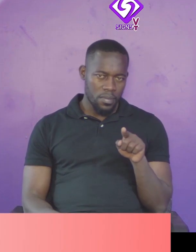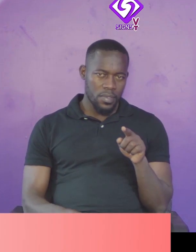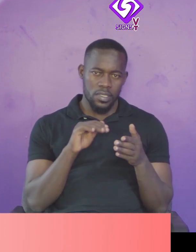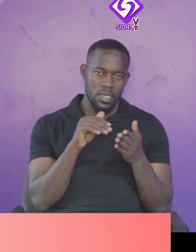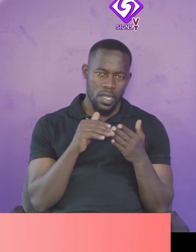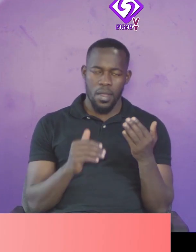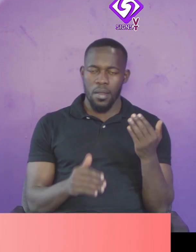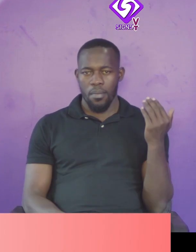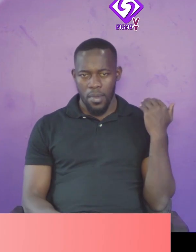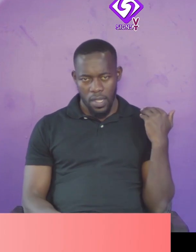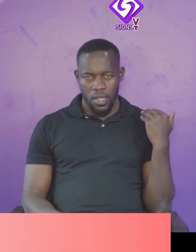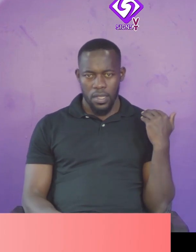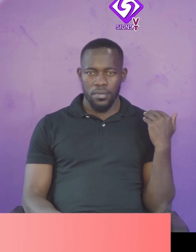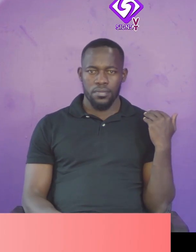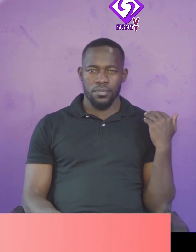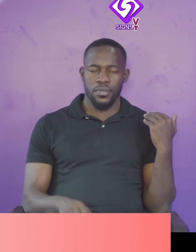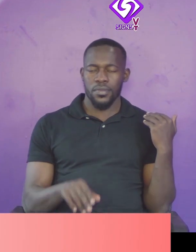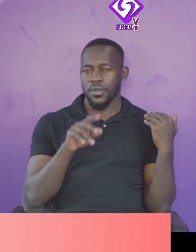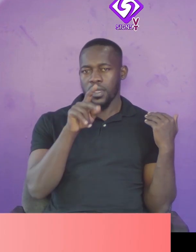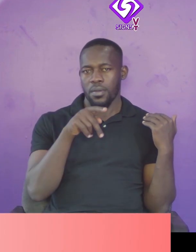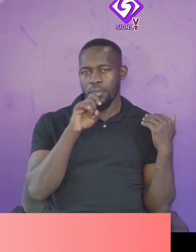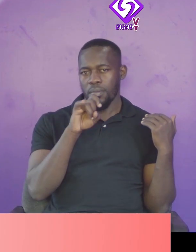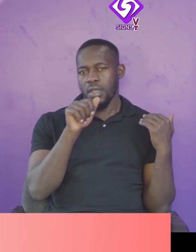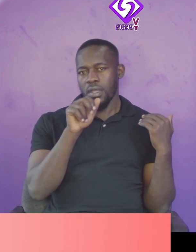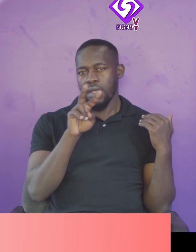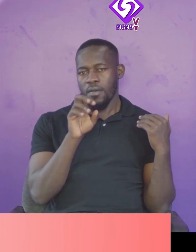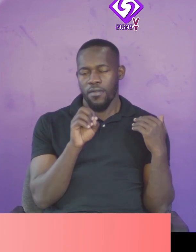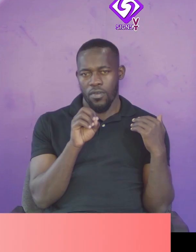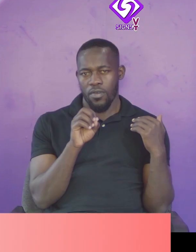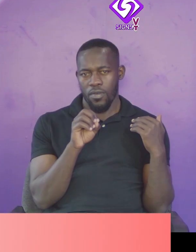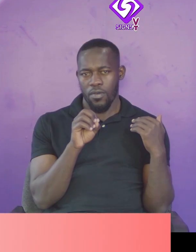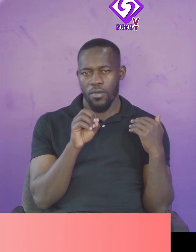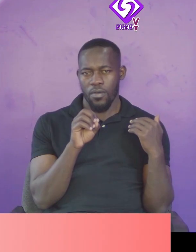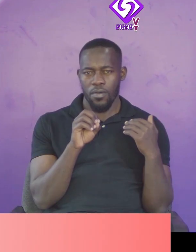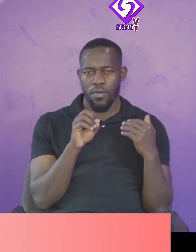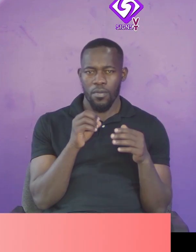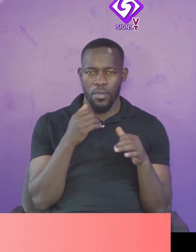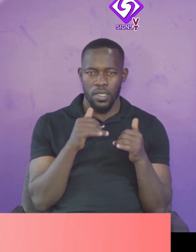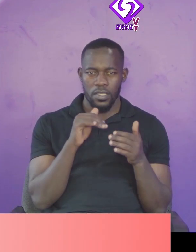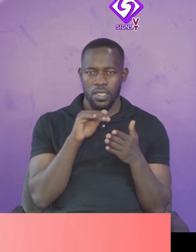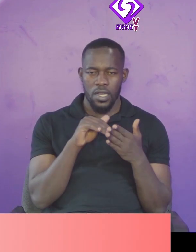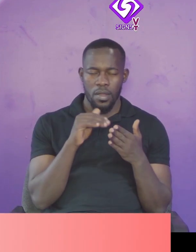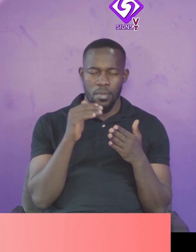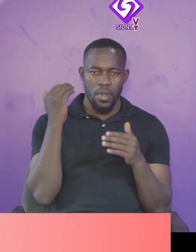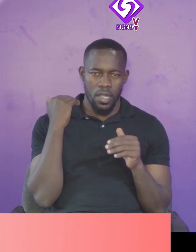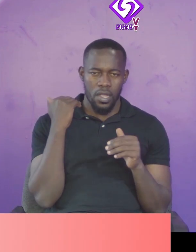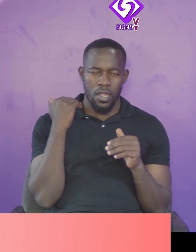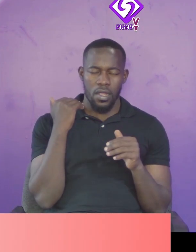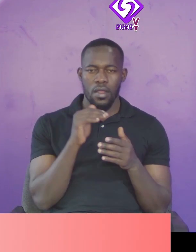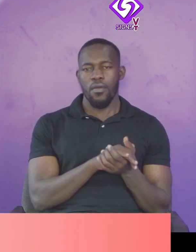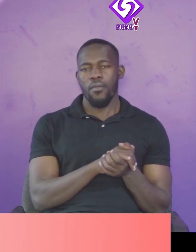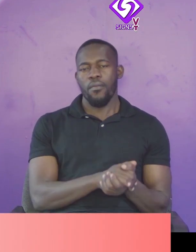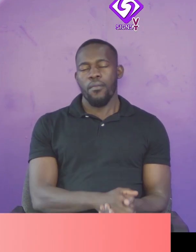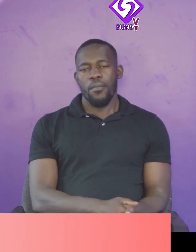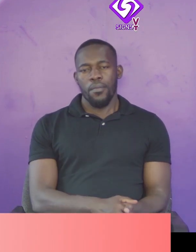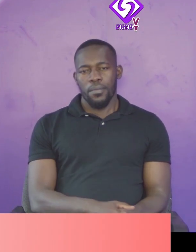Then Pierre Nkapie, the Ecuadorian master, Kung Fu master, is playing as a center back. That is